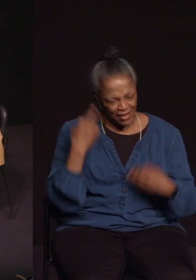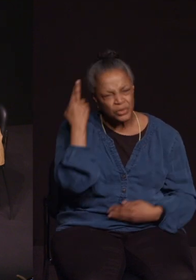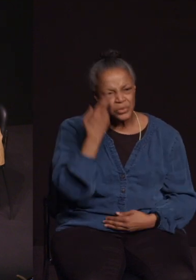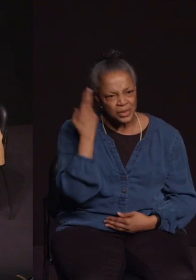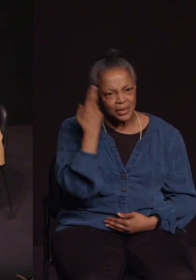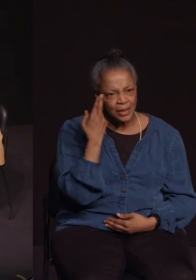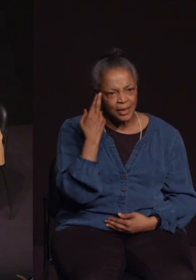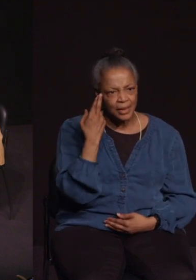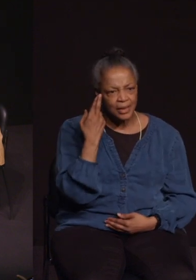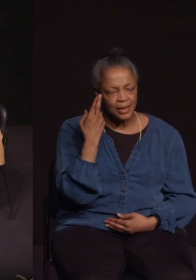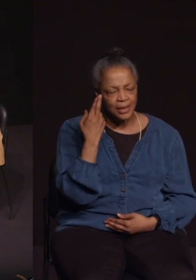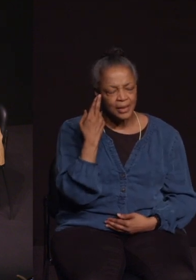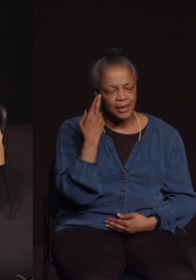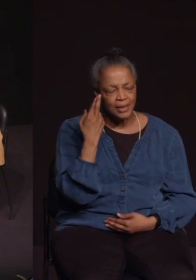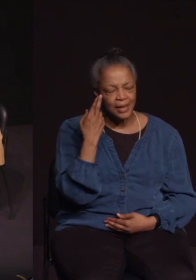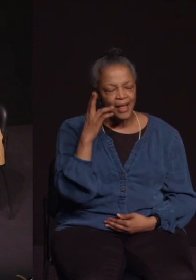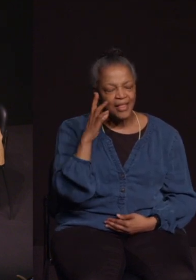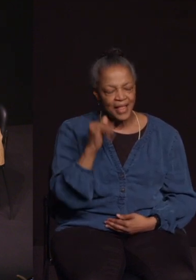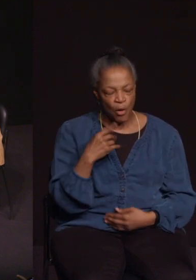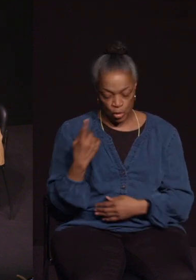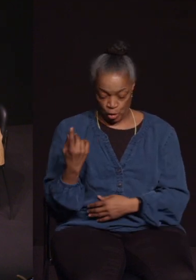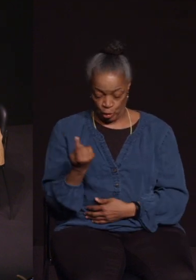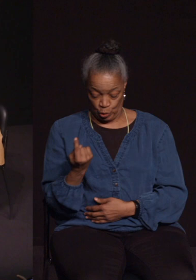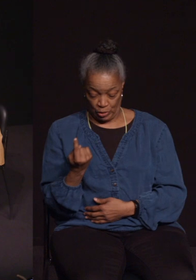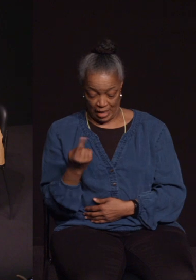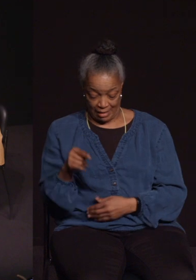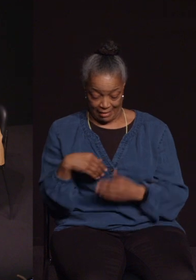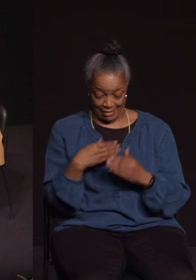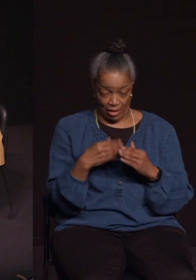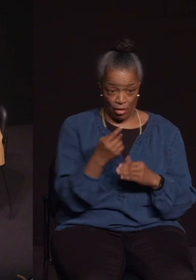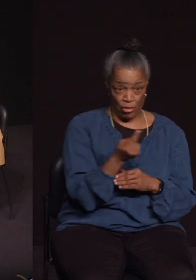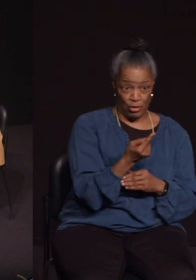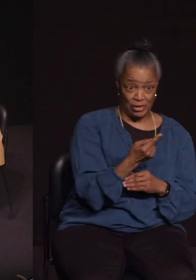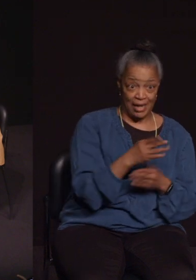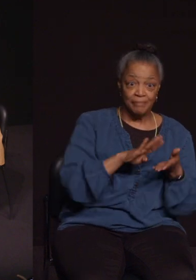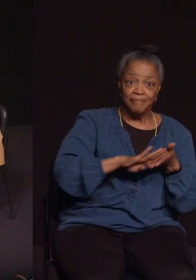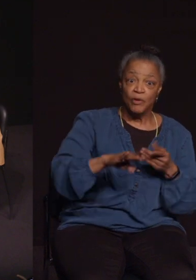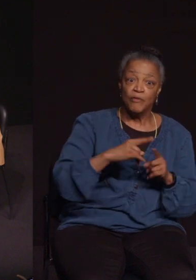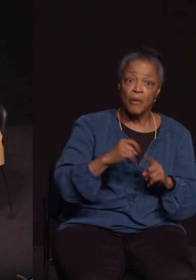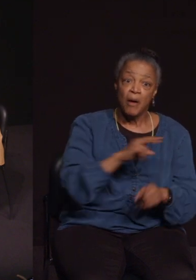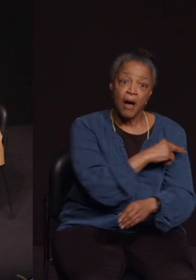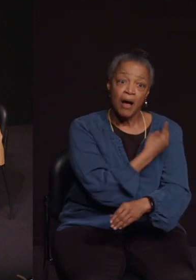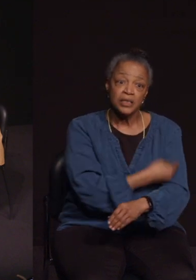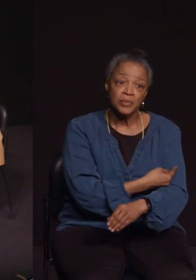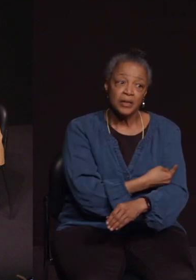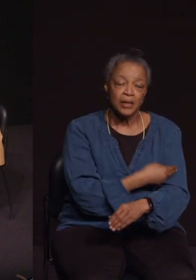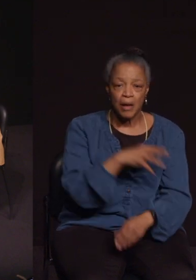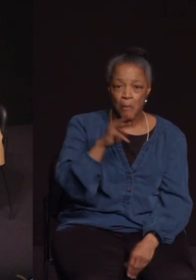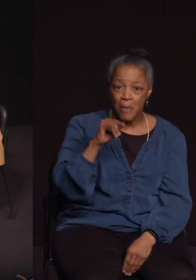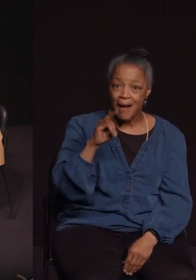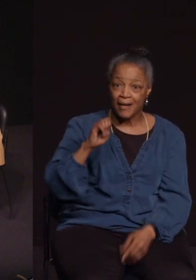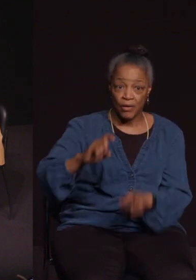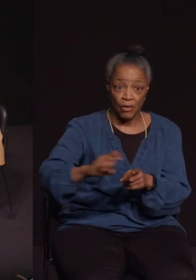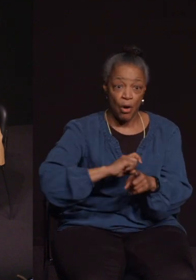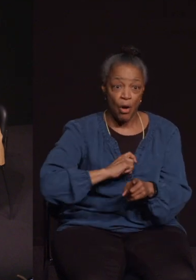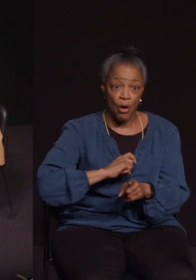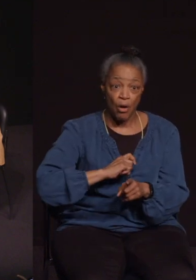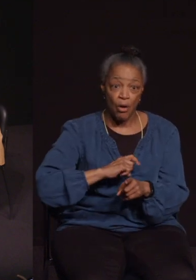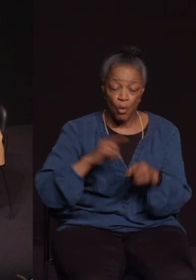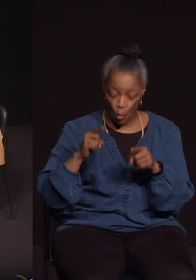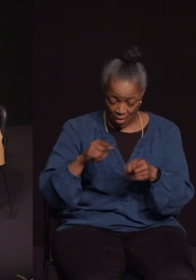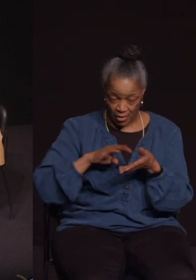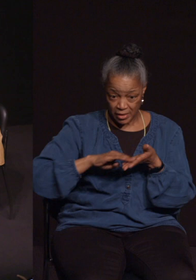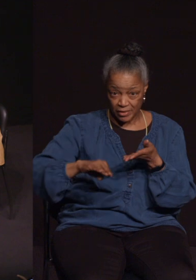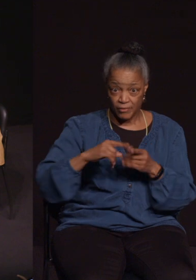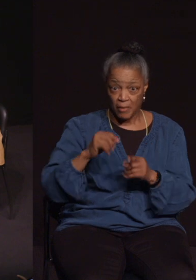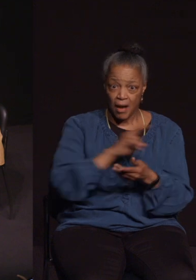it." So that was a Tuesday. That Thursday, they were discharging me from the hospital, and Mike called as I was getting